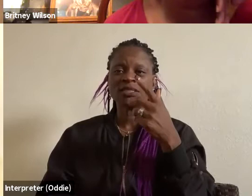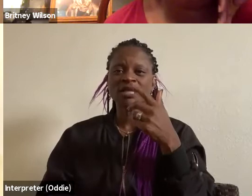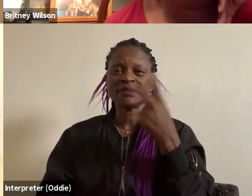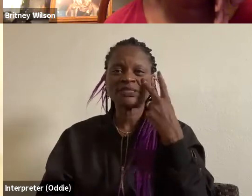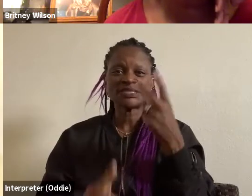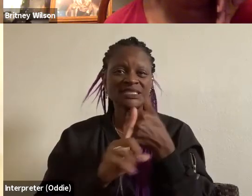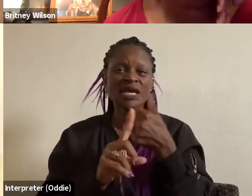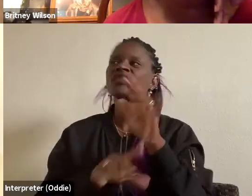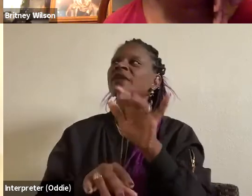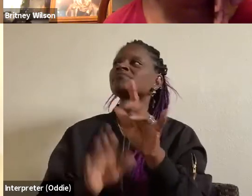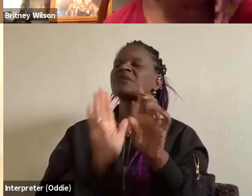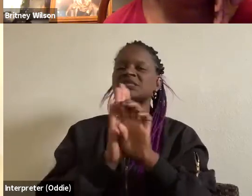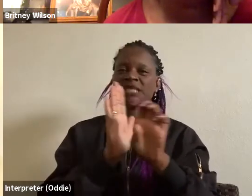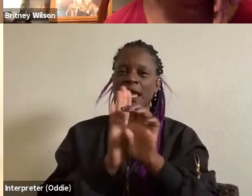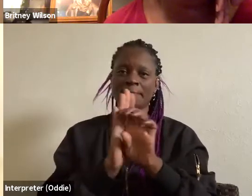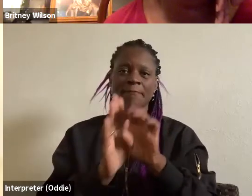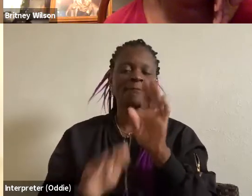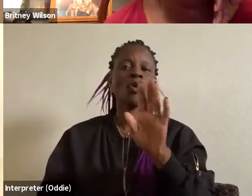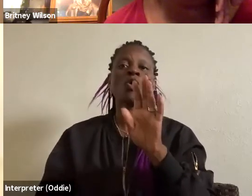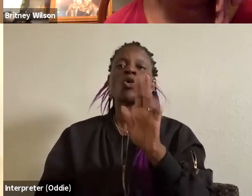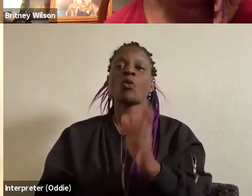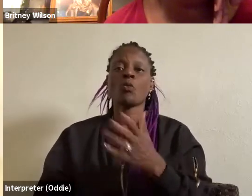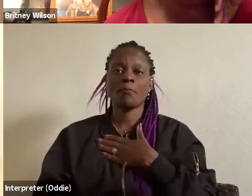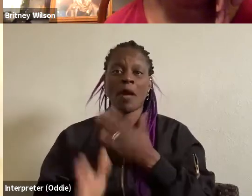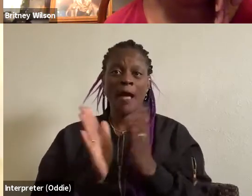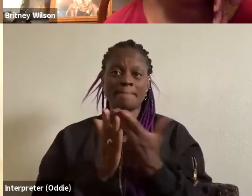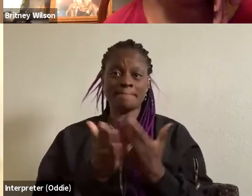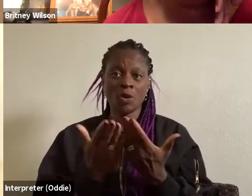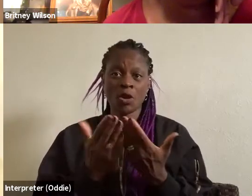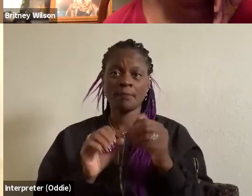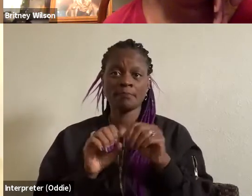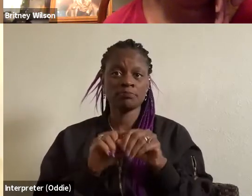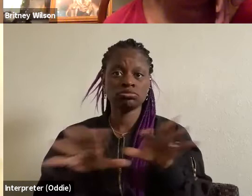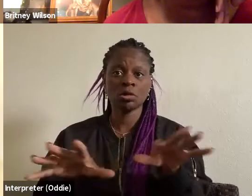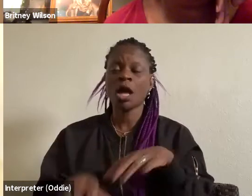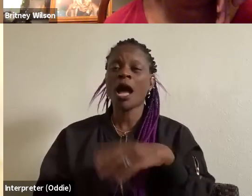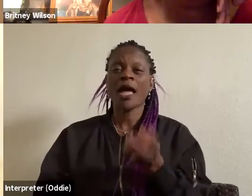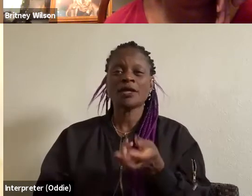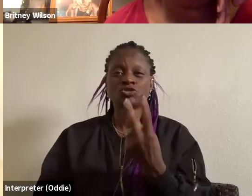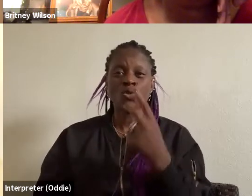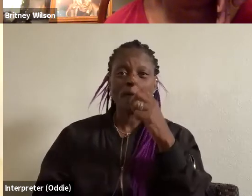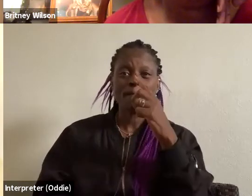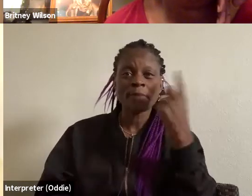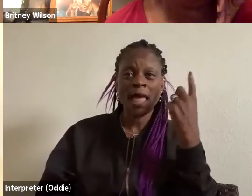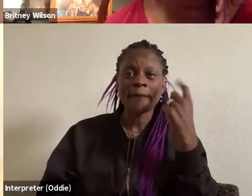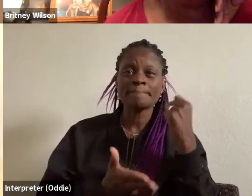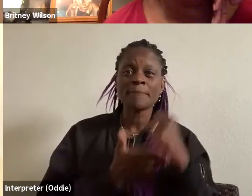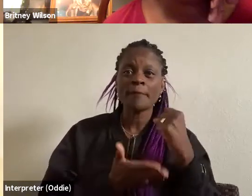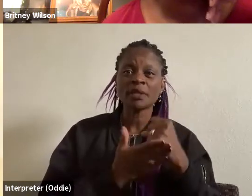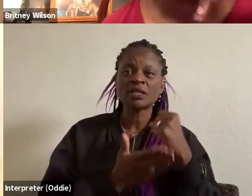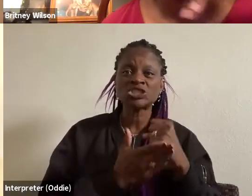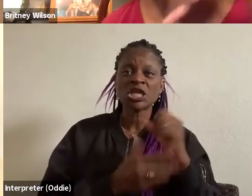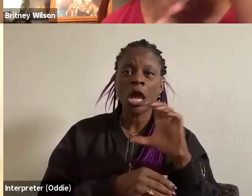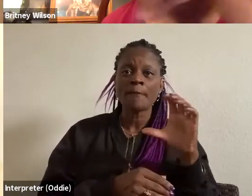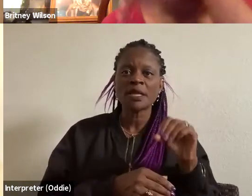book came out, only two Black publications reached out to talk to me about it. And this is like before and